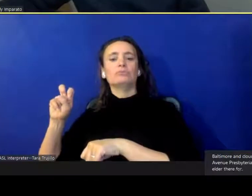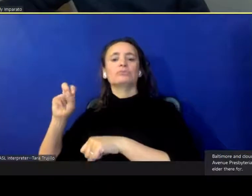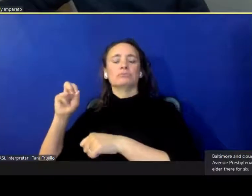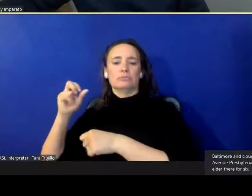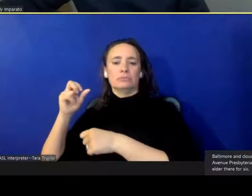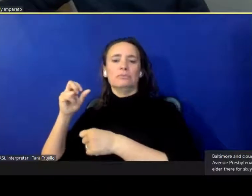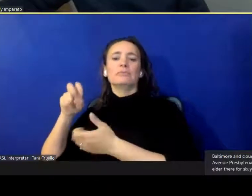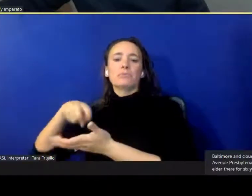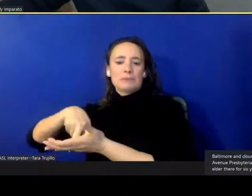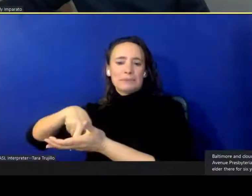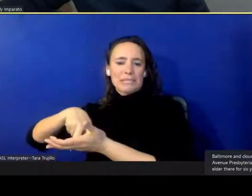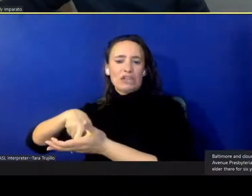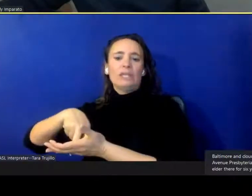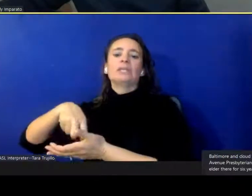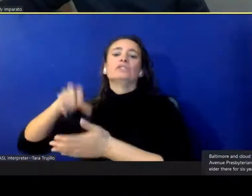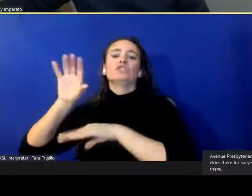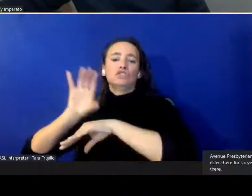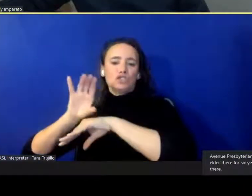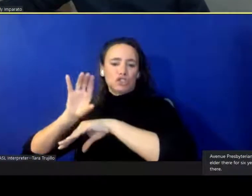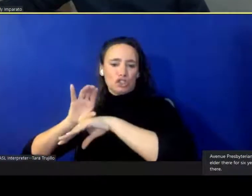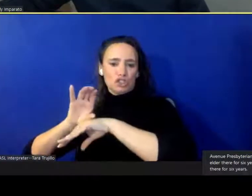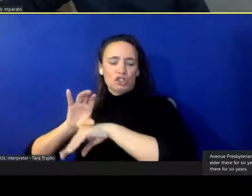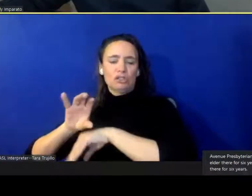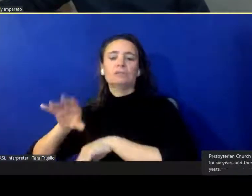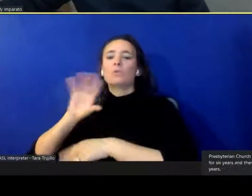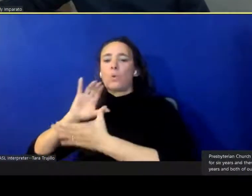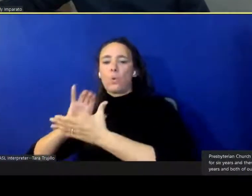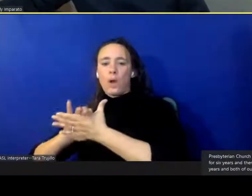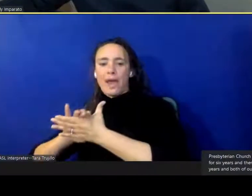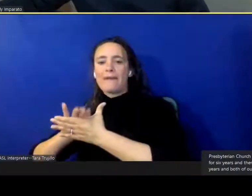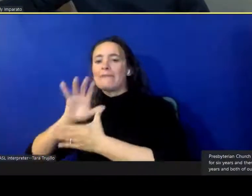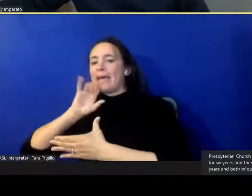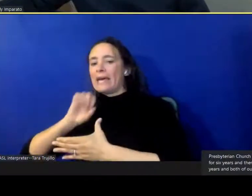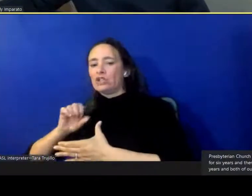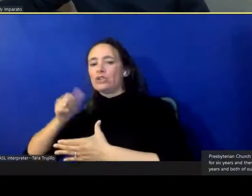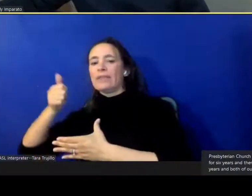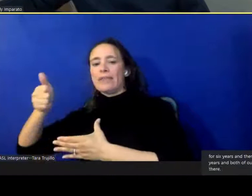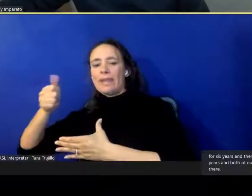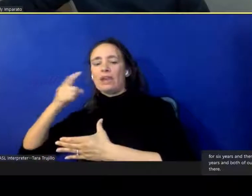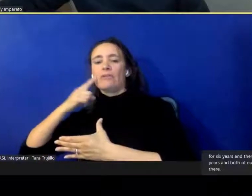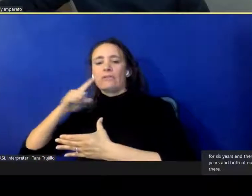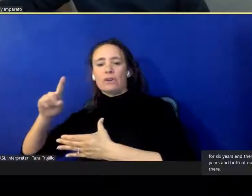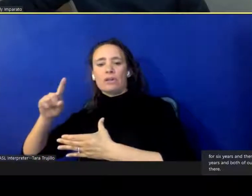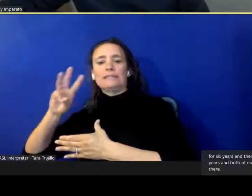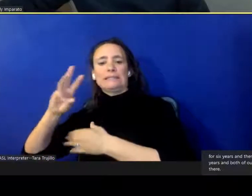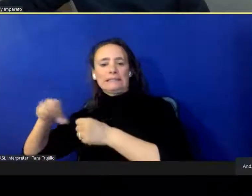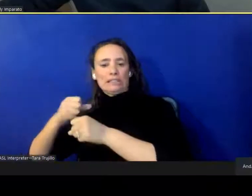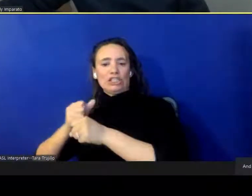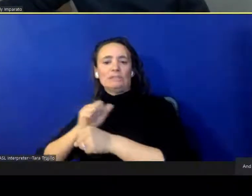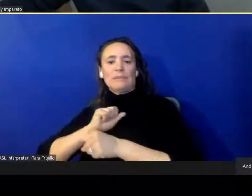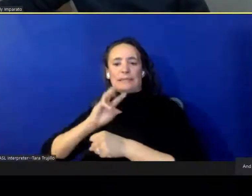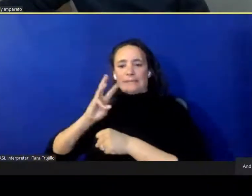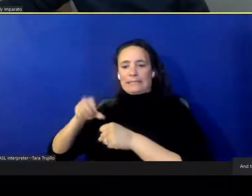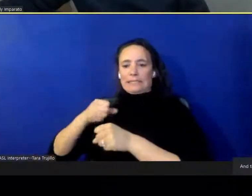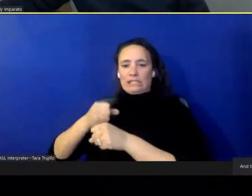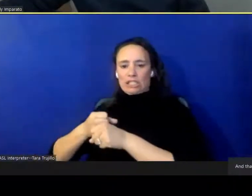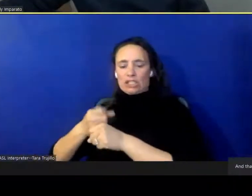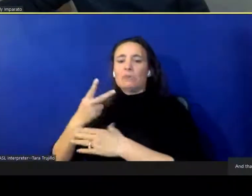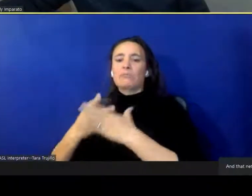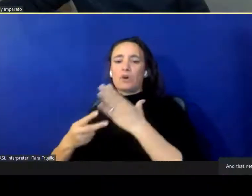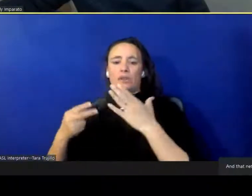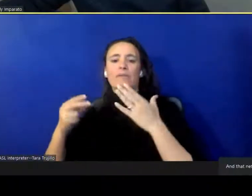6 years, and then I was an elder there for 6 years. Both of our children were youth elders there. And that network was a